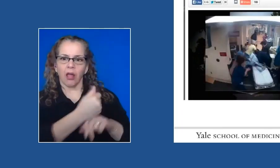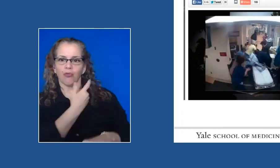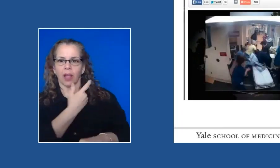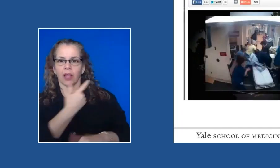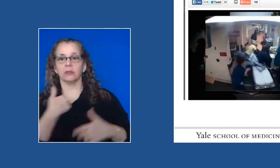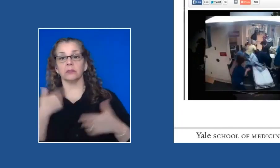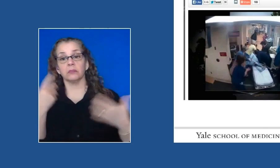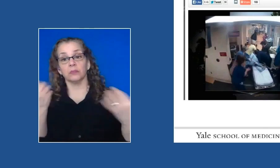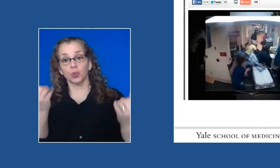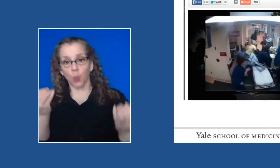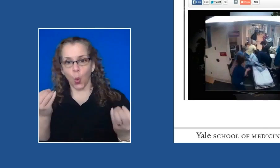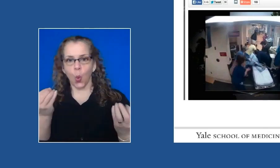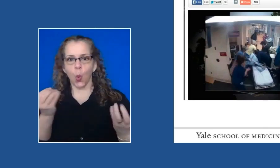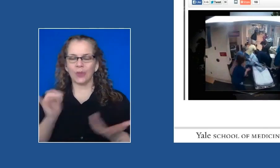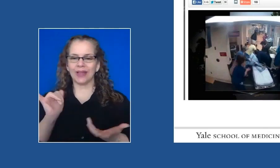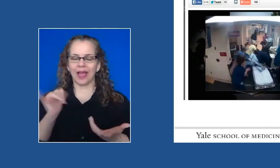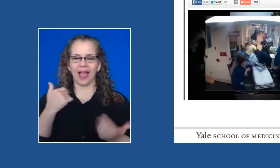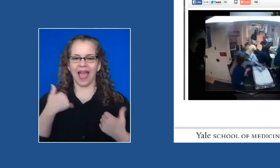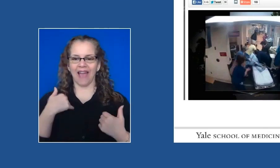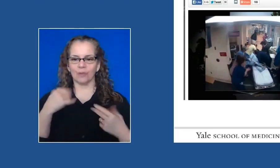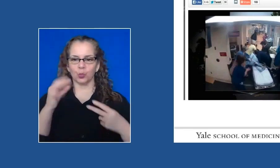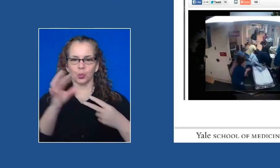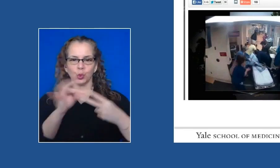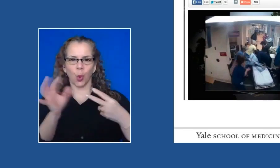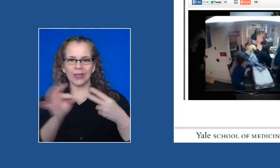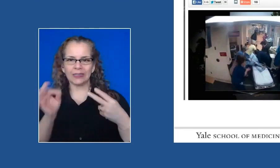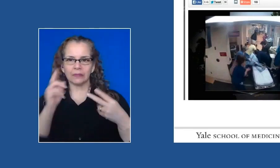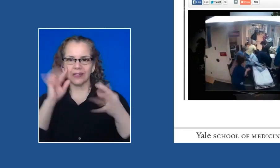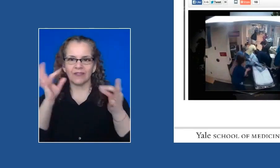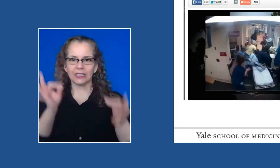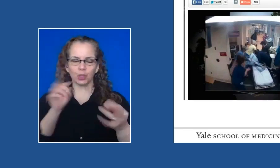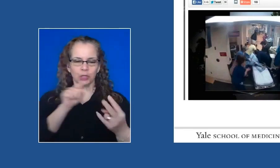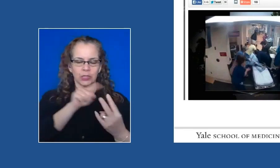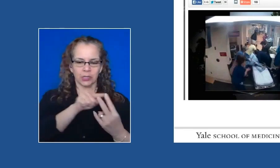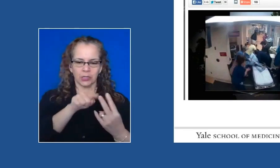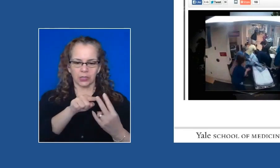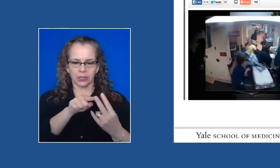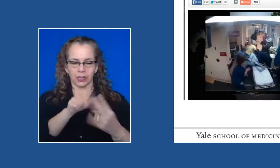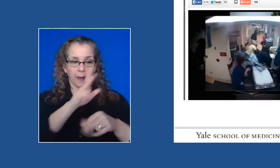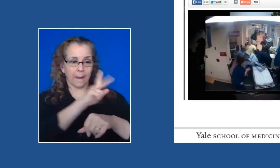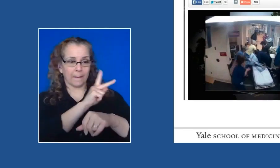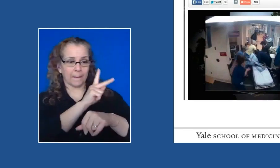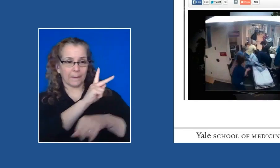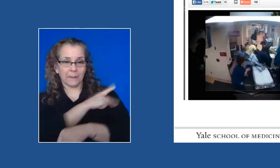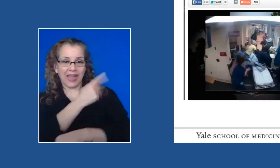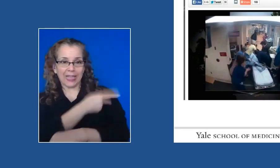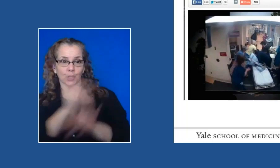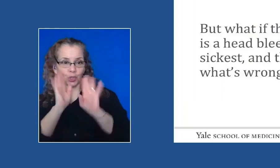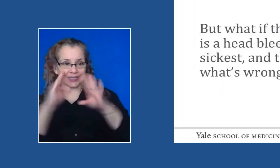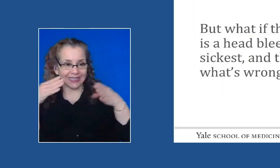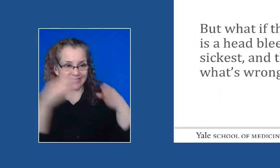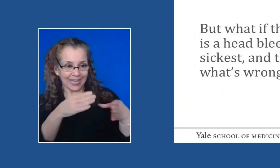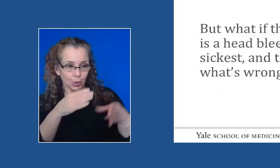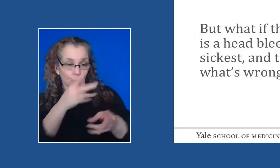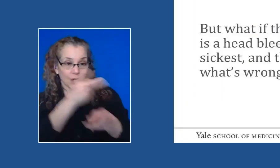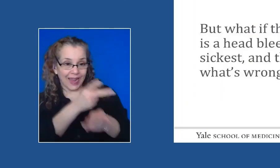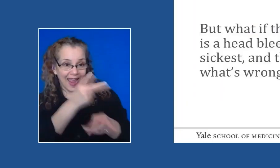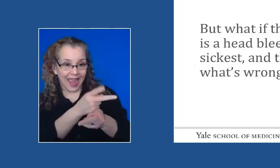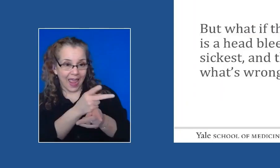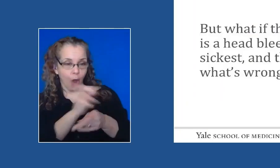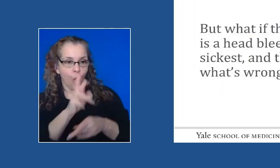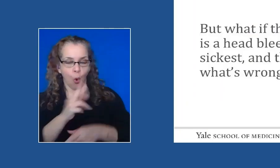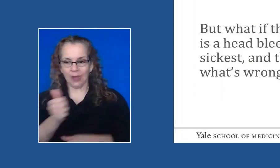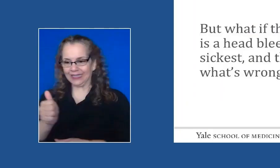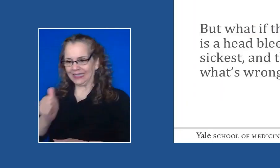they almost have to choose between patient-centeredness and patient care versus their own safety. Here are